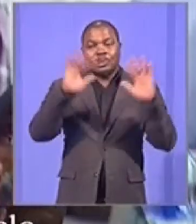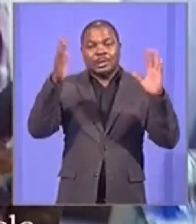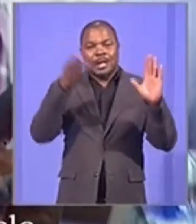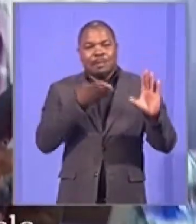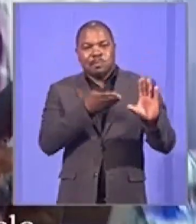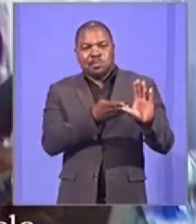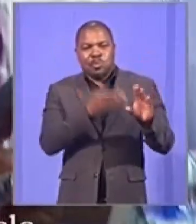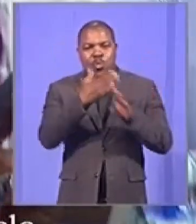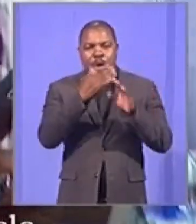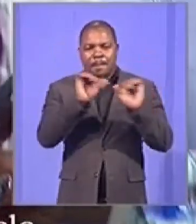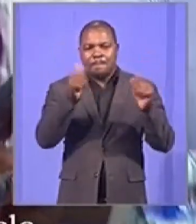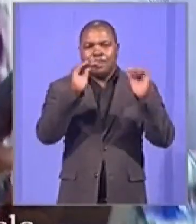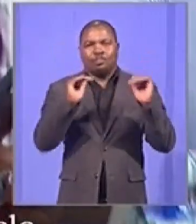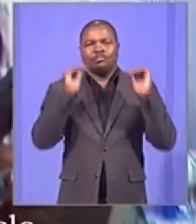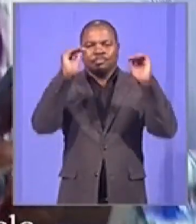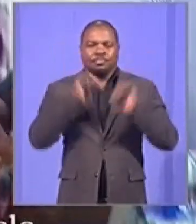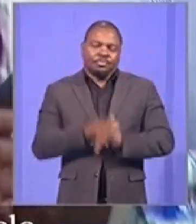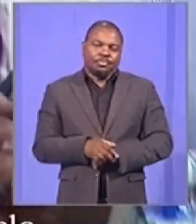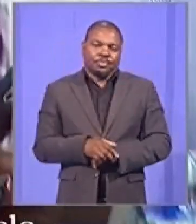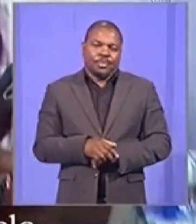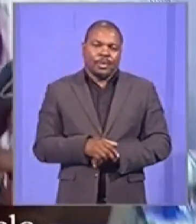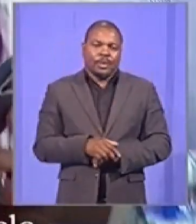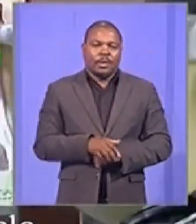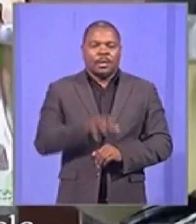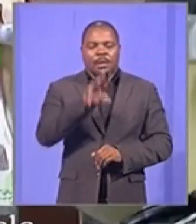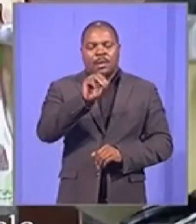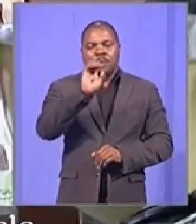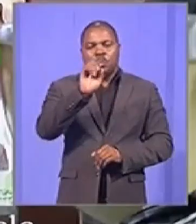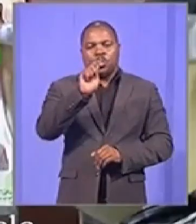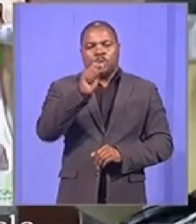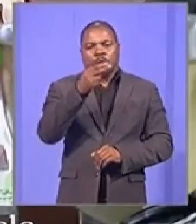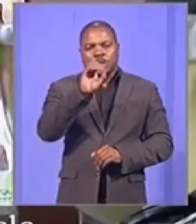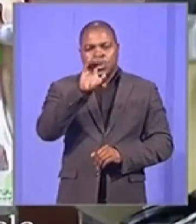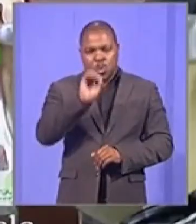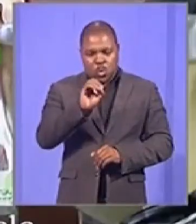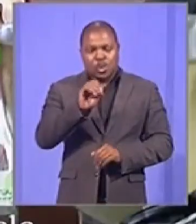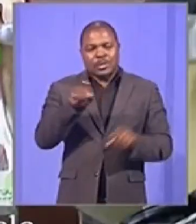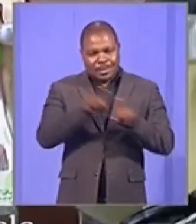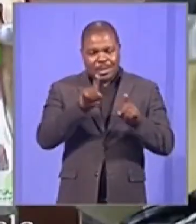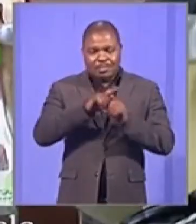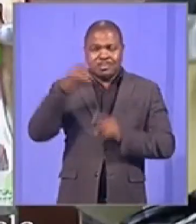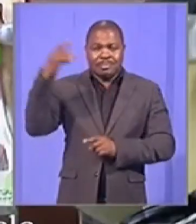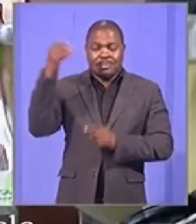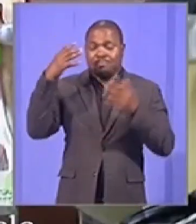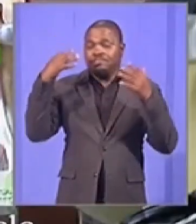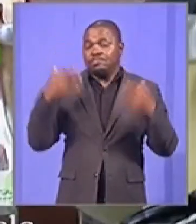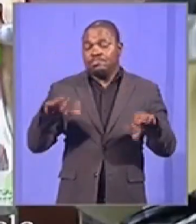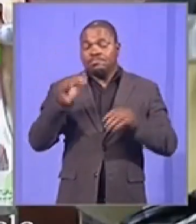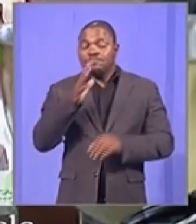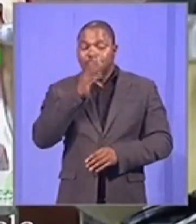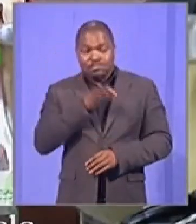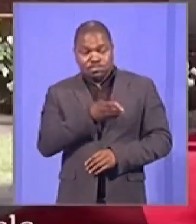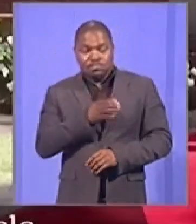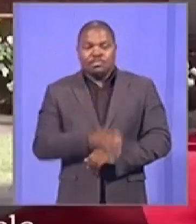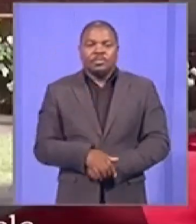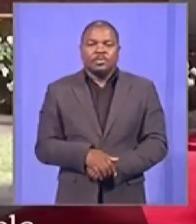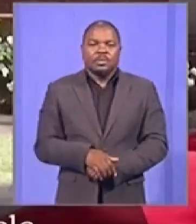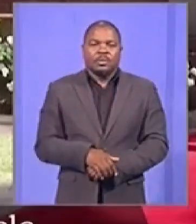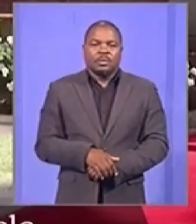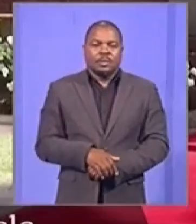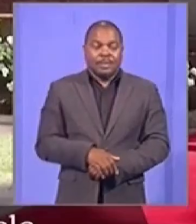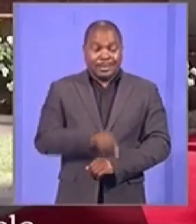ka ho fetisisa boemong ba naha. Setereke sa motheo se boetse sa nehelana ka dinaledi tse ngata ka ho fetisisa. Ke